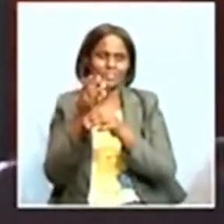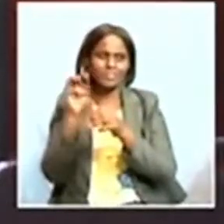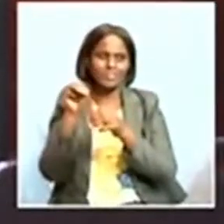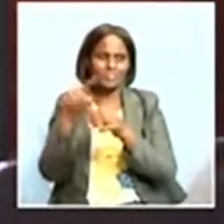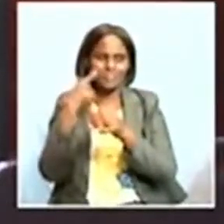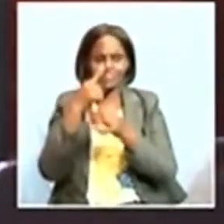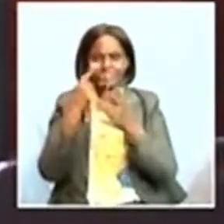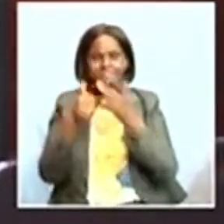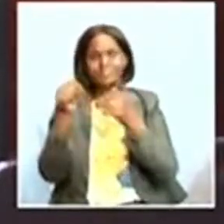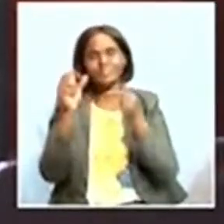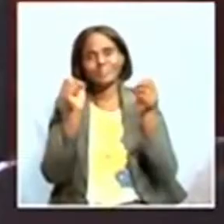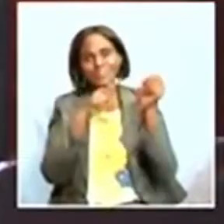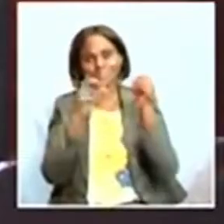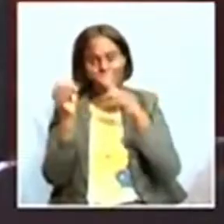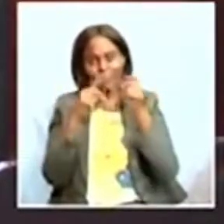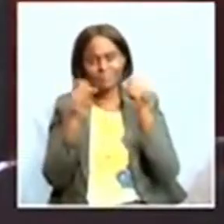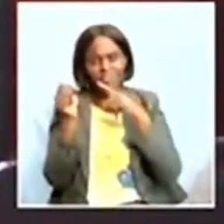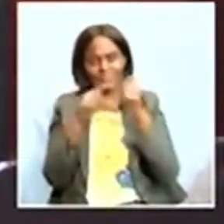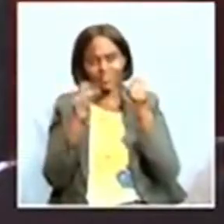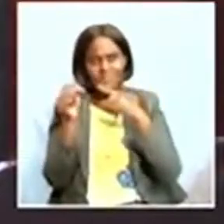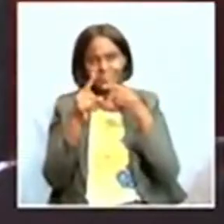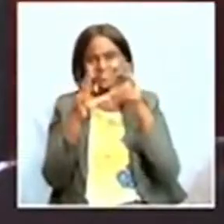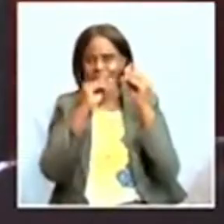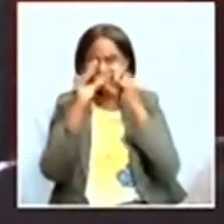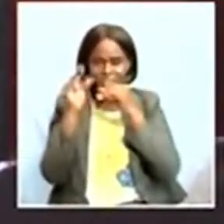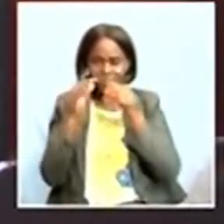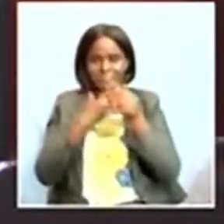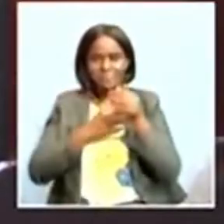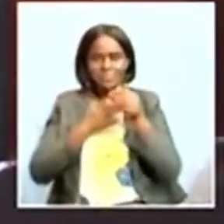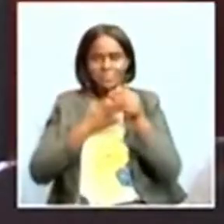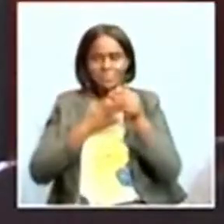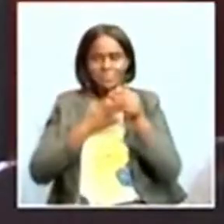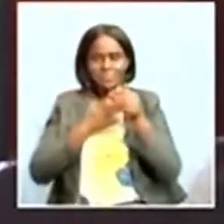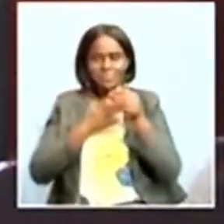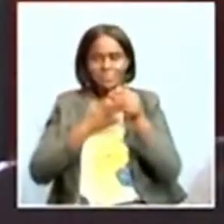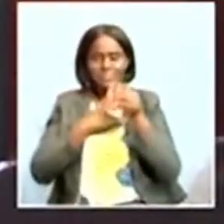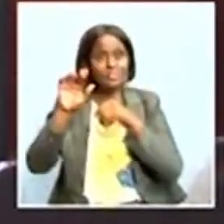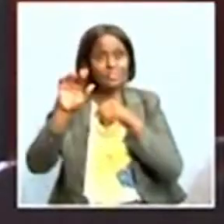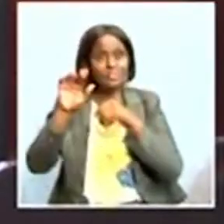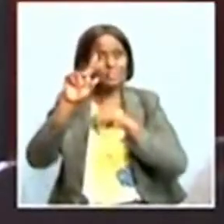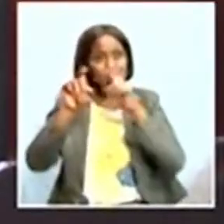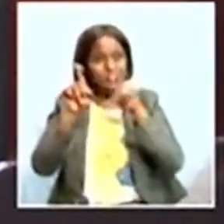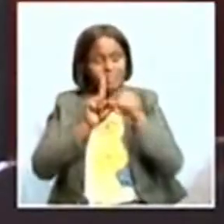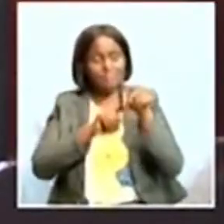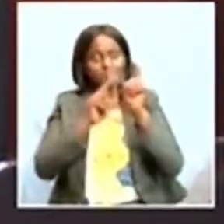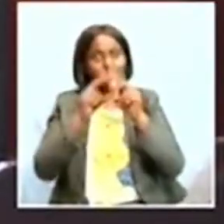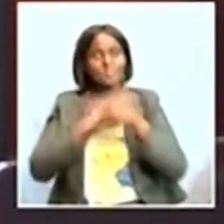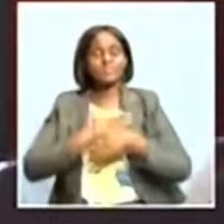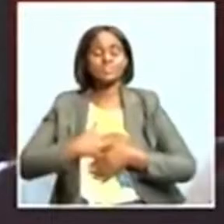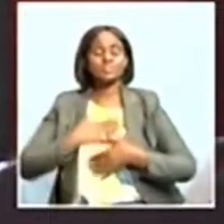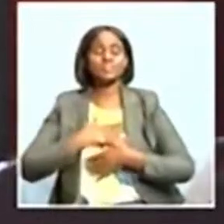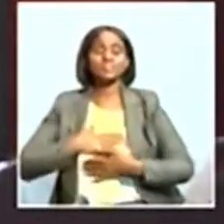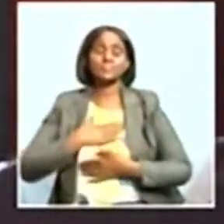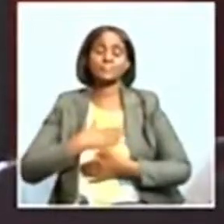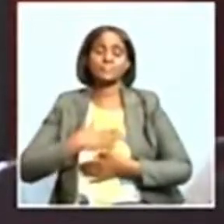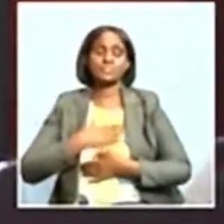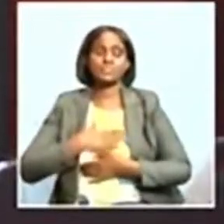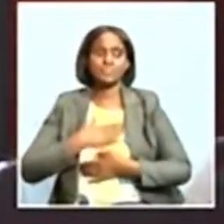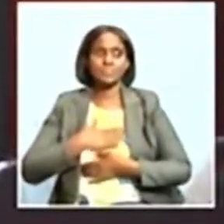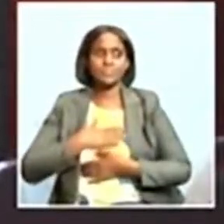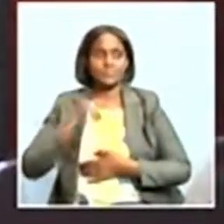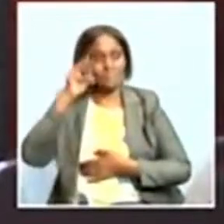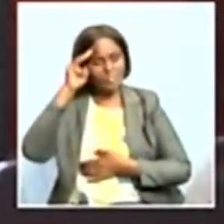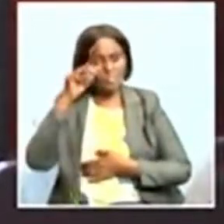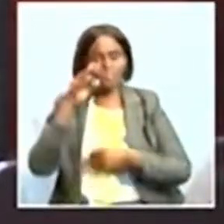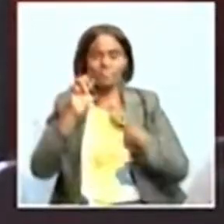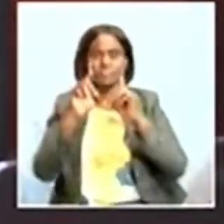members who were chatting, so please let's pay attention to the questions and answers. Please, please. The Honorable Minister